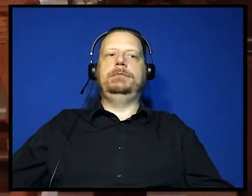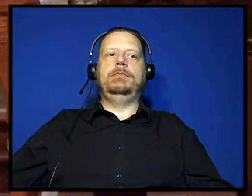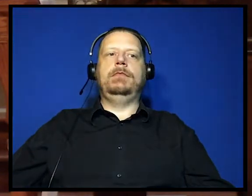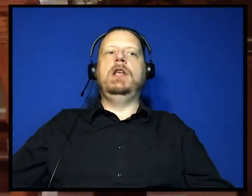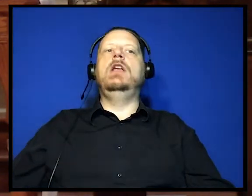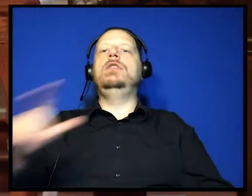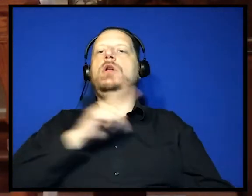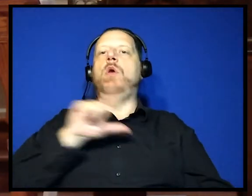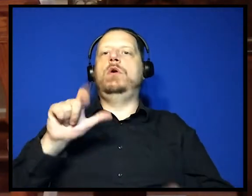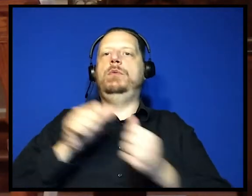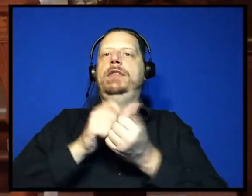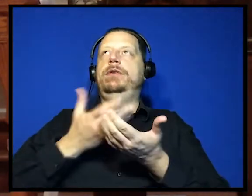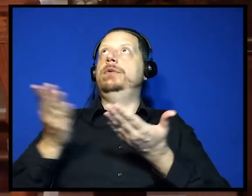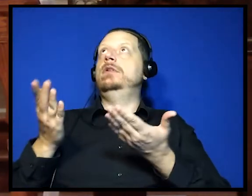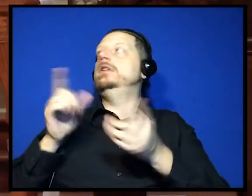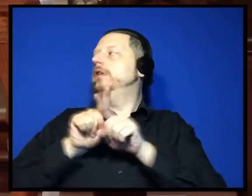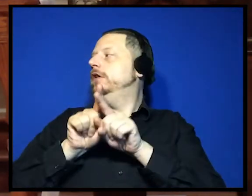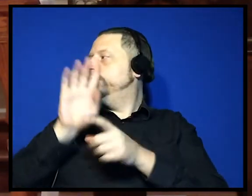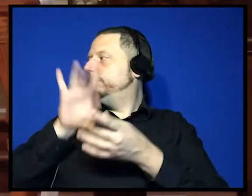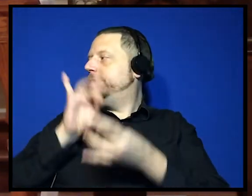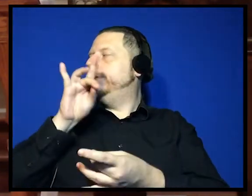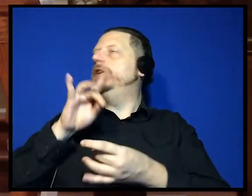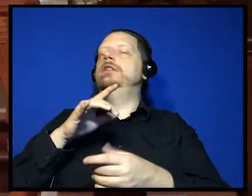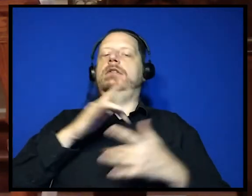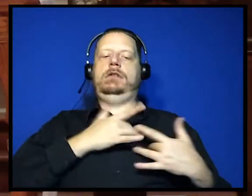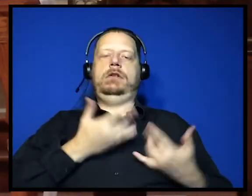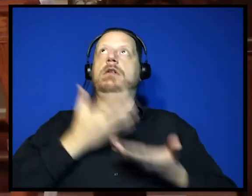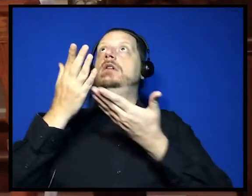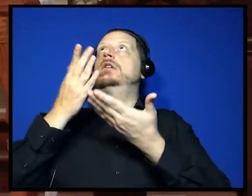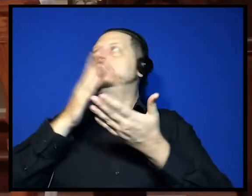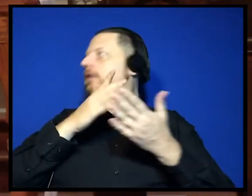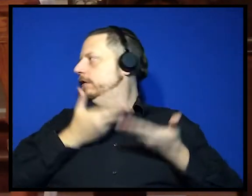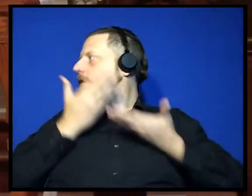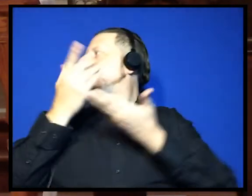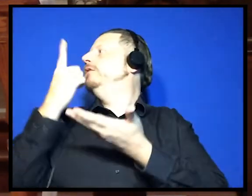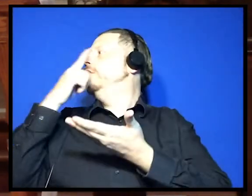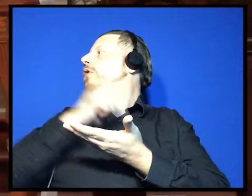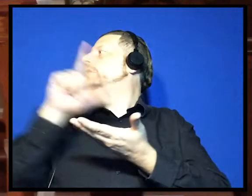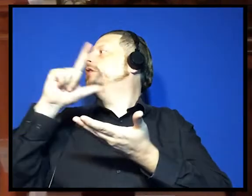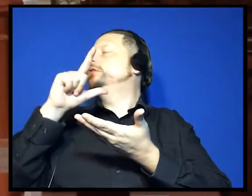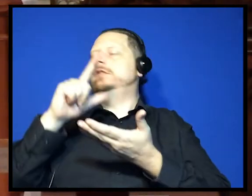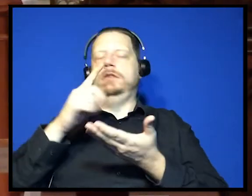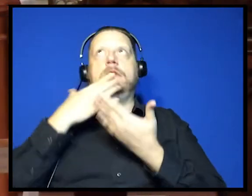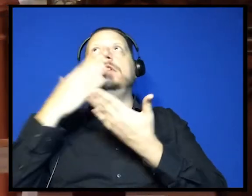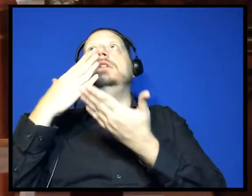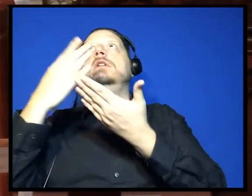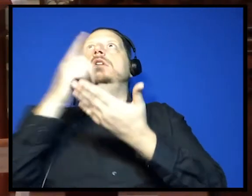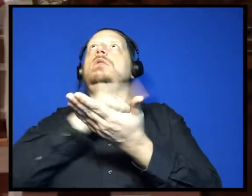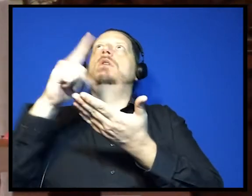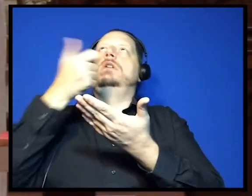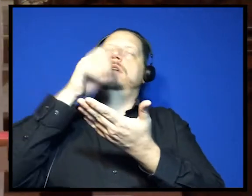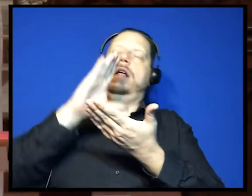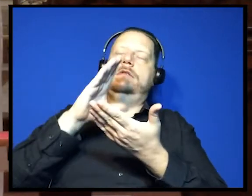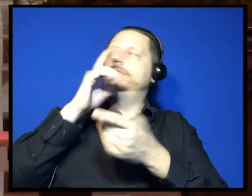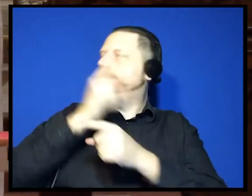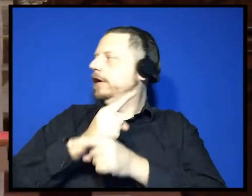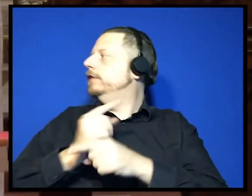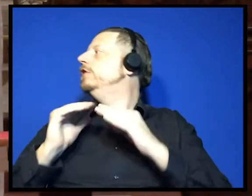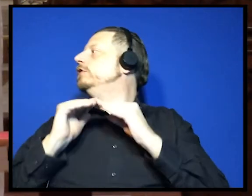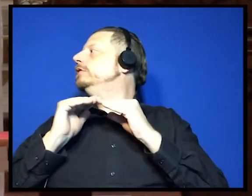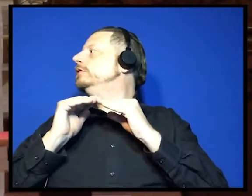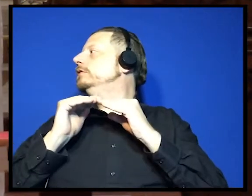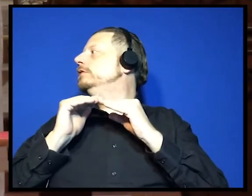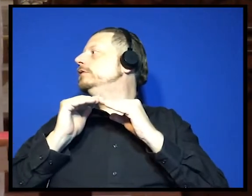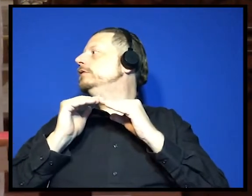The Lord be with you. And with your spirit. Lift up your hearts. We lift them up to the Lord. Let us give thanks to the Lord our God. It is right